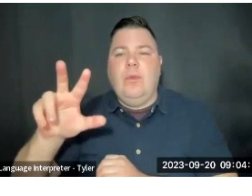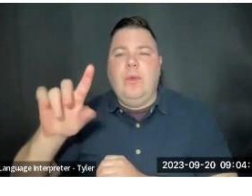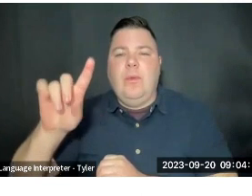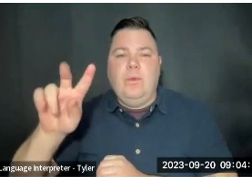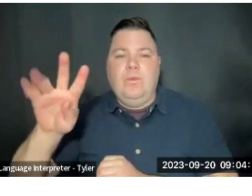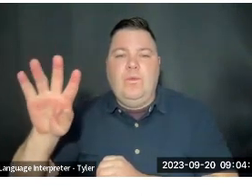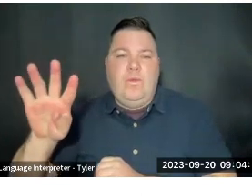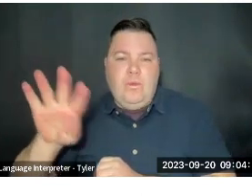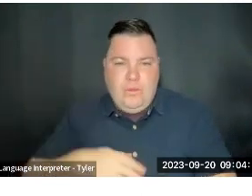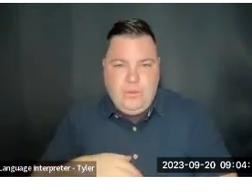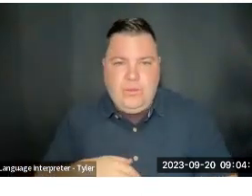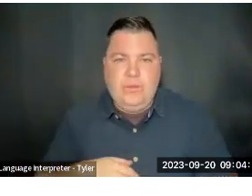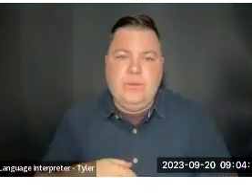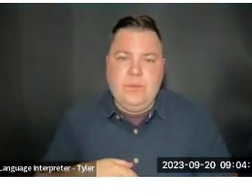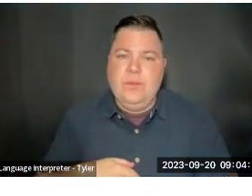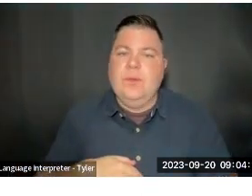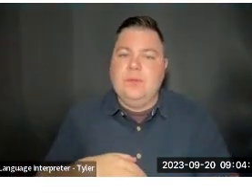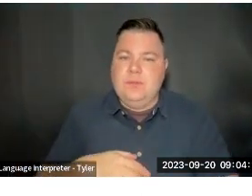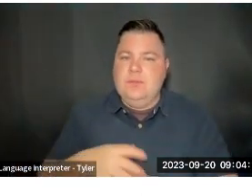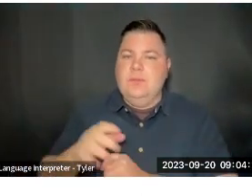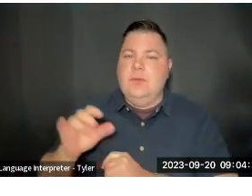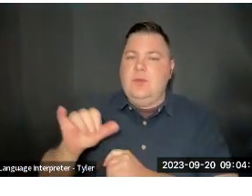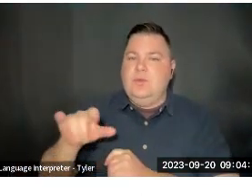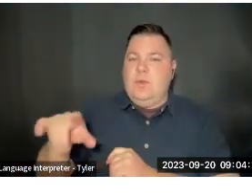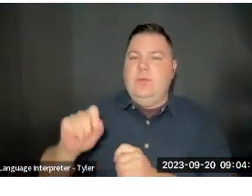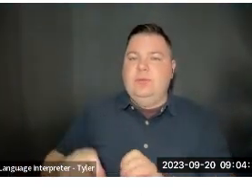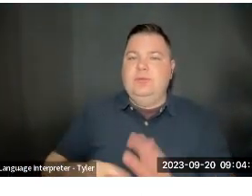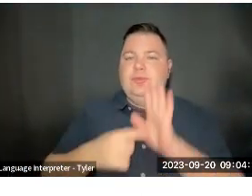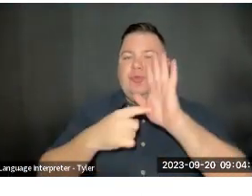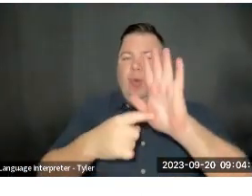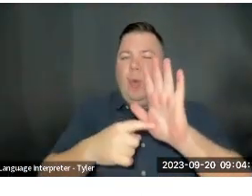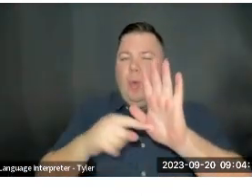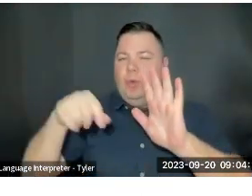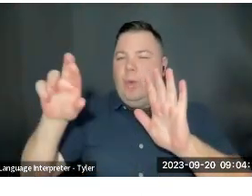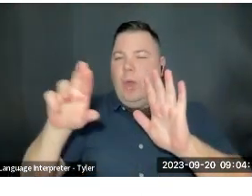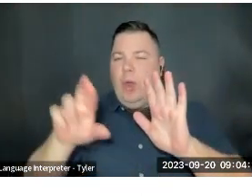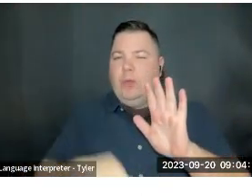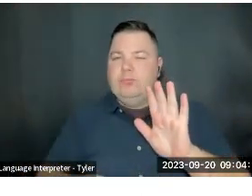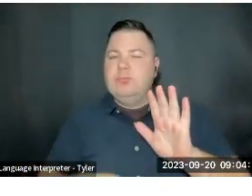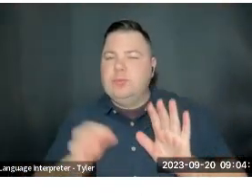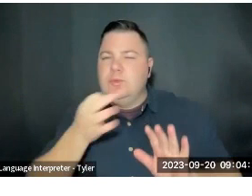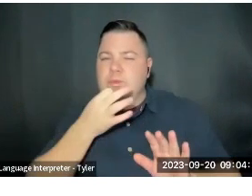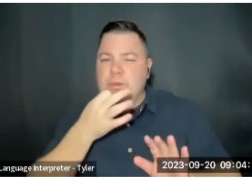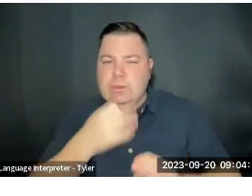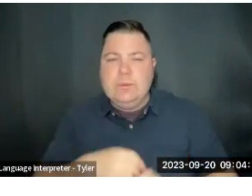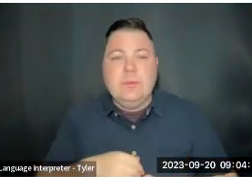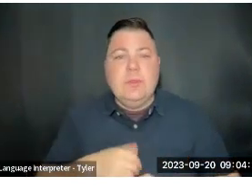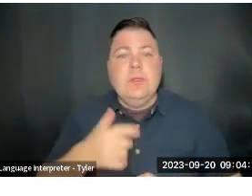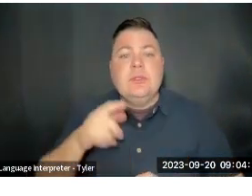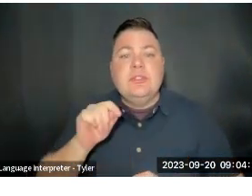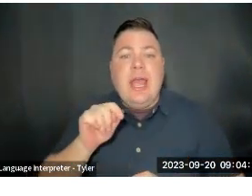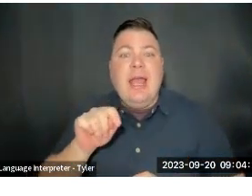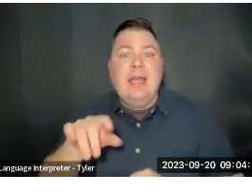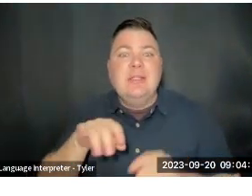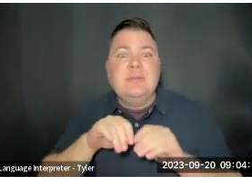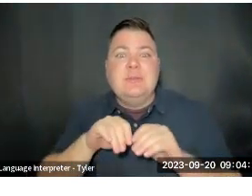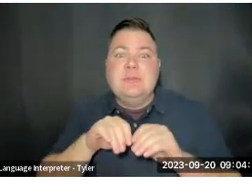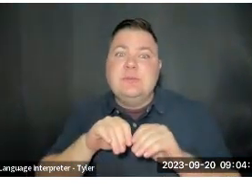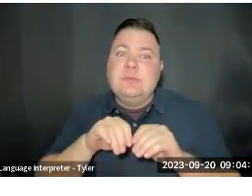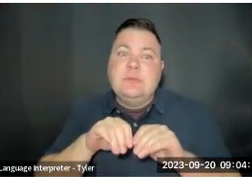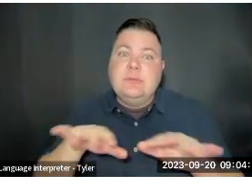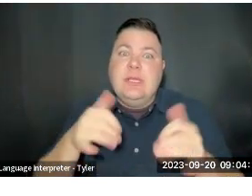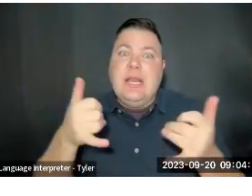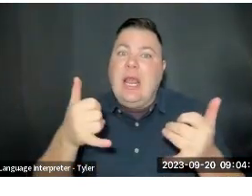803124. I'll post a QR code for that shortly. Chat to everyone has been disabled due to